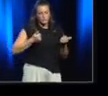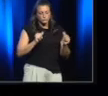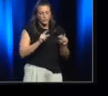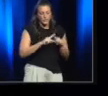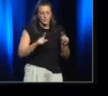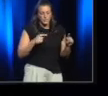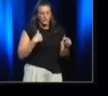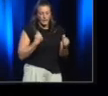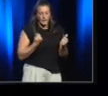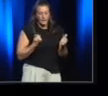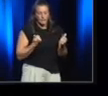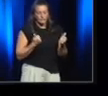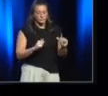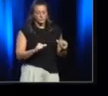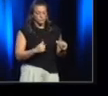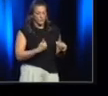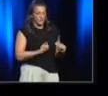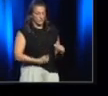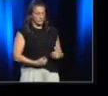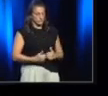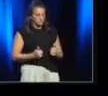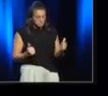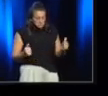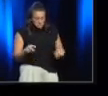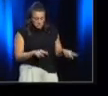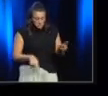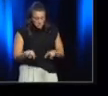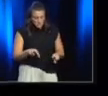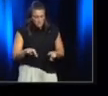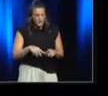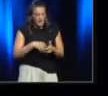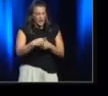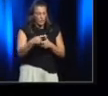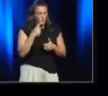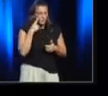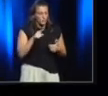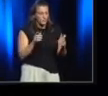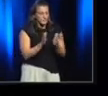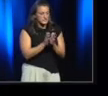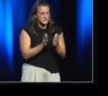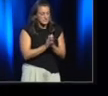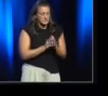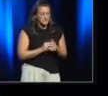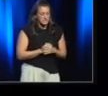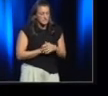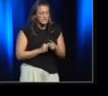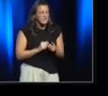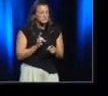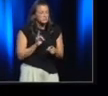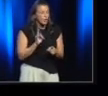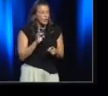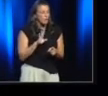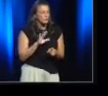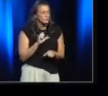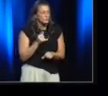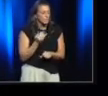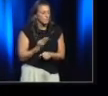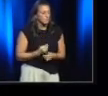flushing elephant seals at Macquarie Island and at Kerguelen, and it's the singularly most unrewarding job I've ever done.